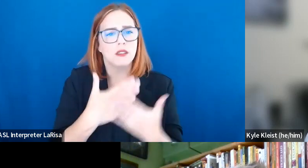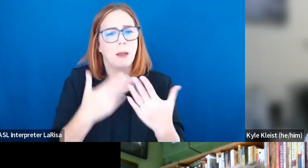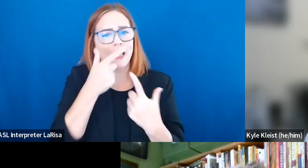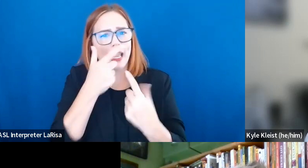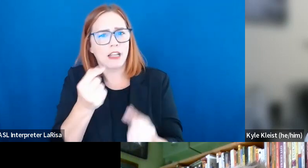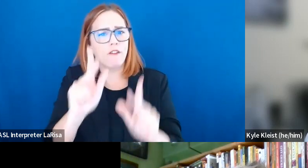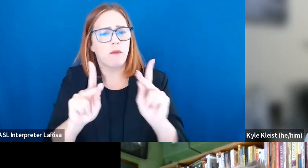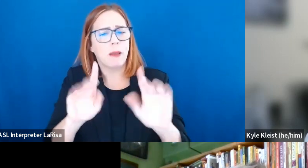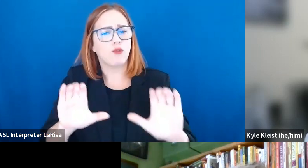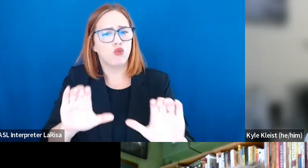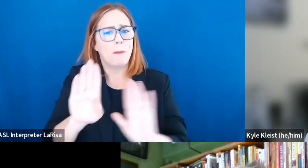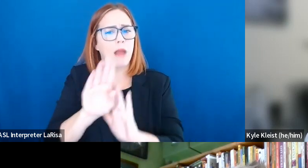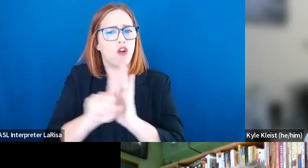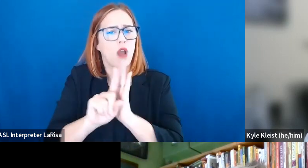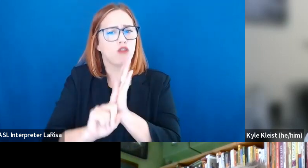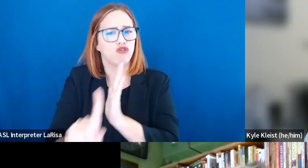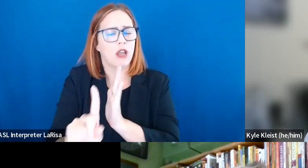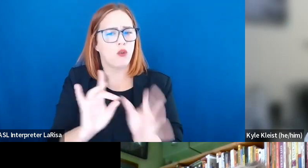to peer support these days.